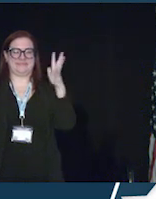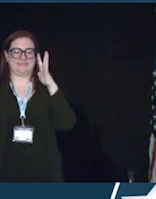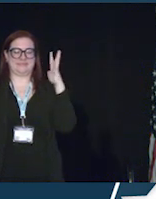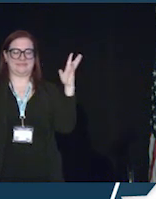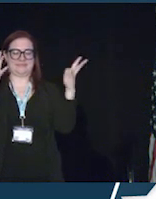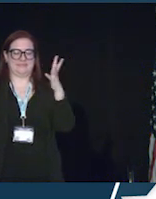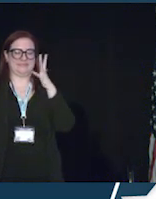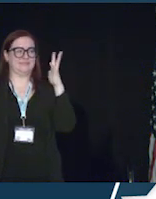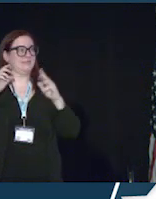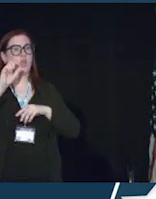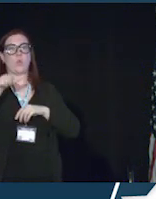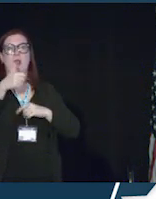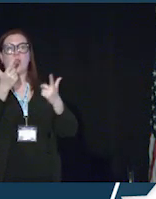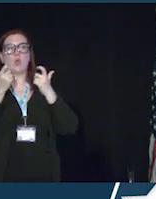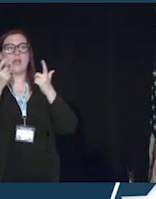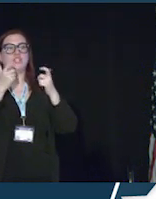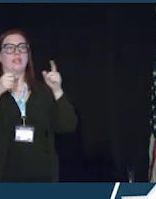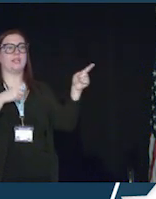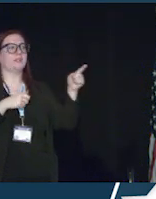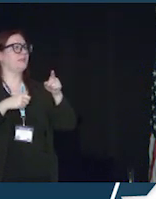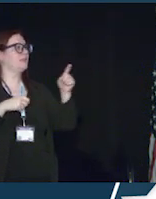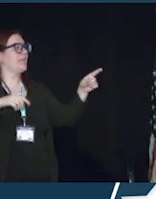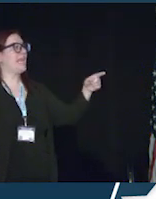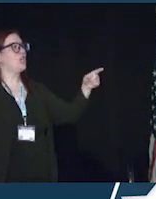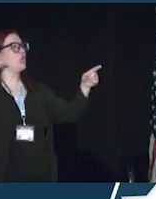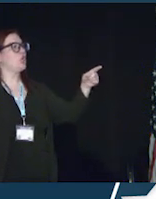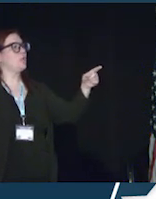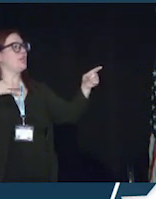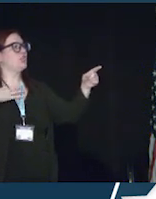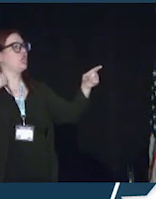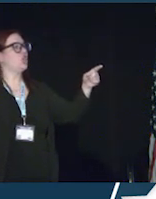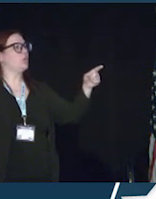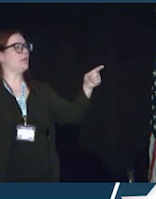Other questions? Way back there in the green shirt.